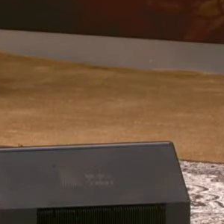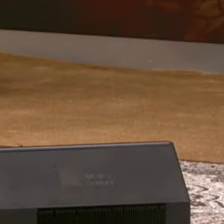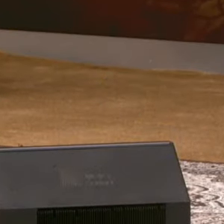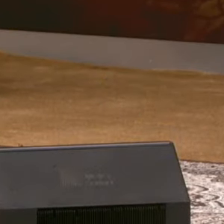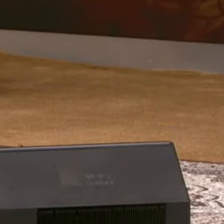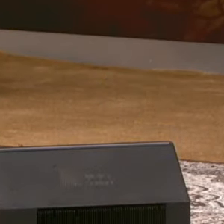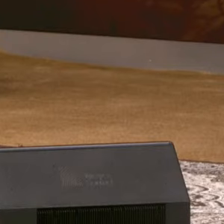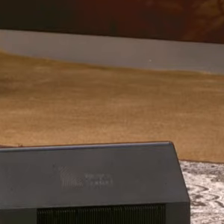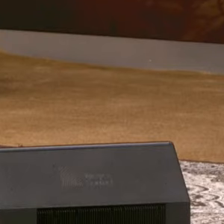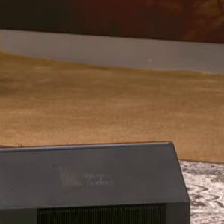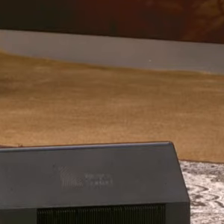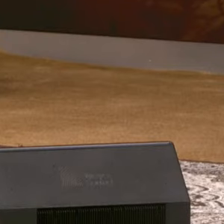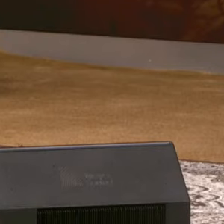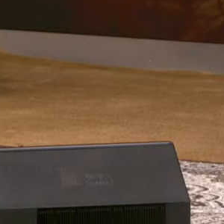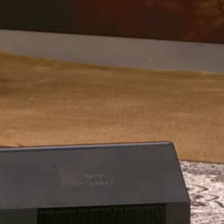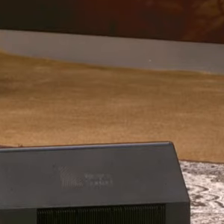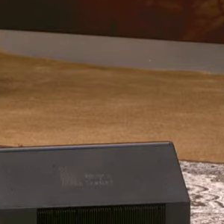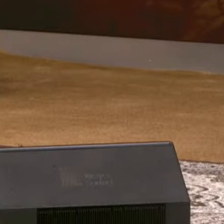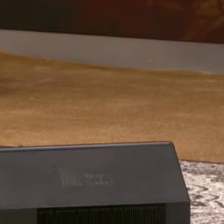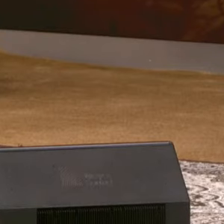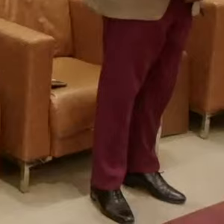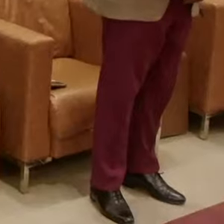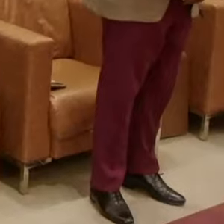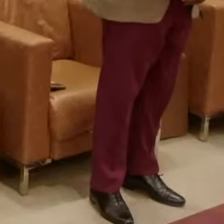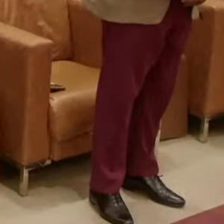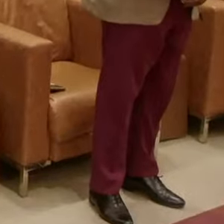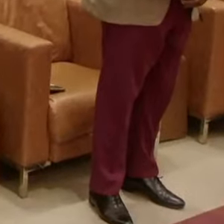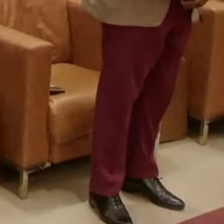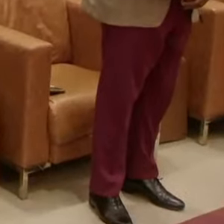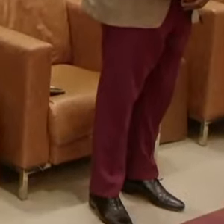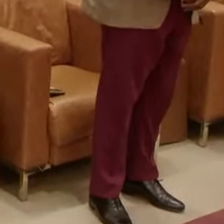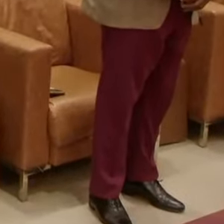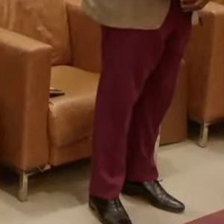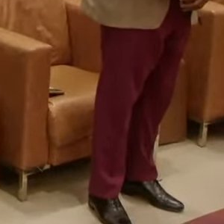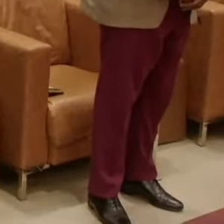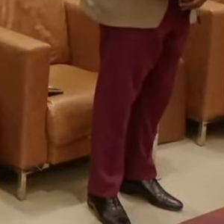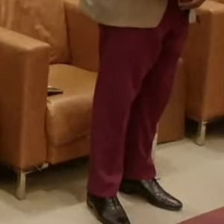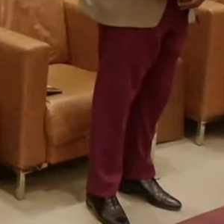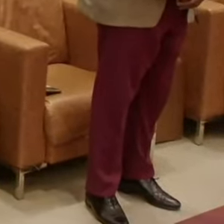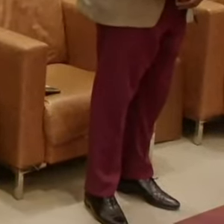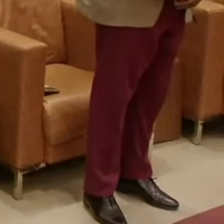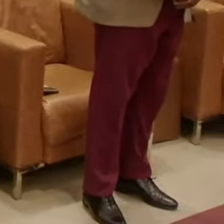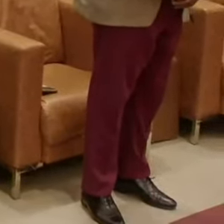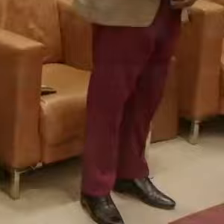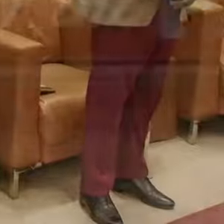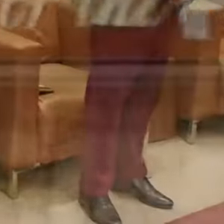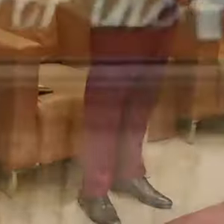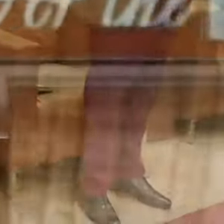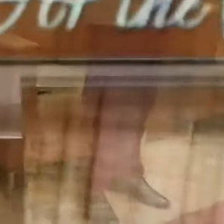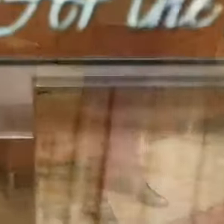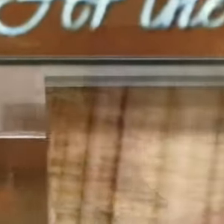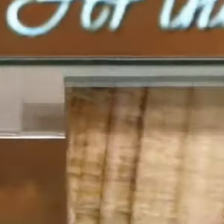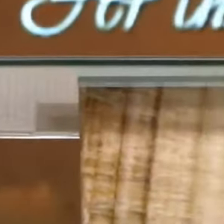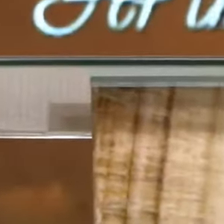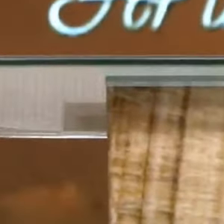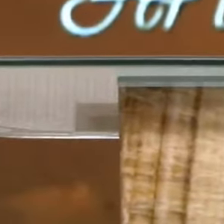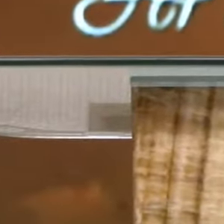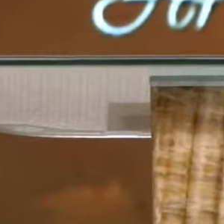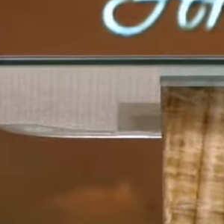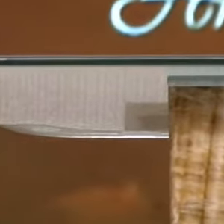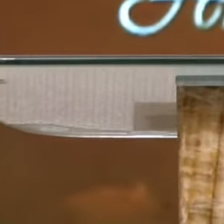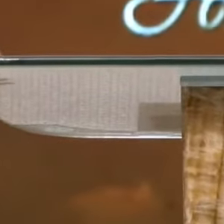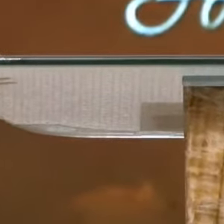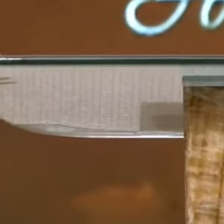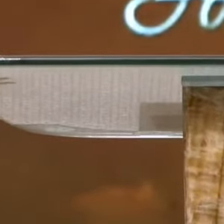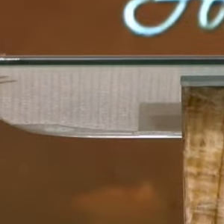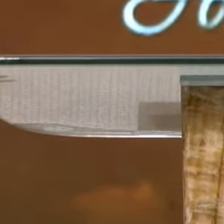study tonight. In Jesus' name, the Lord appreciates your coming.